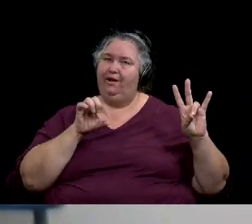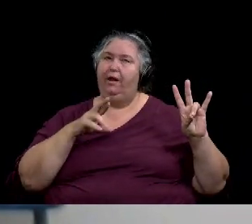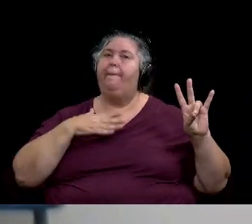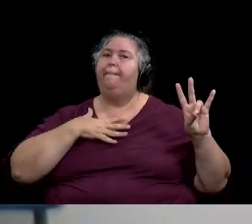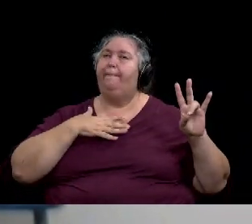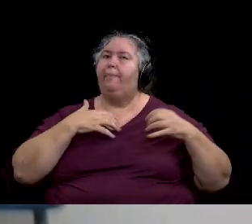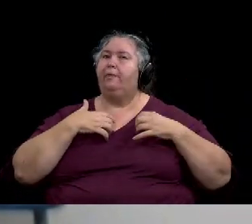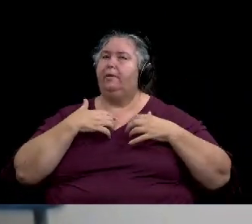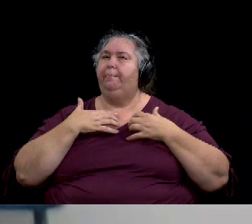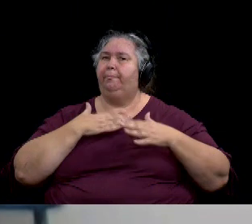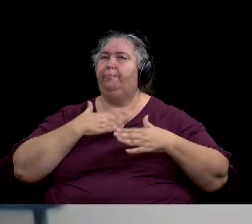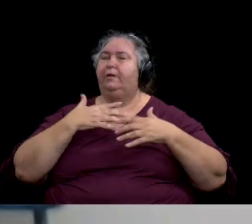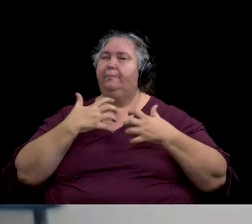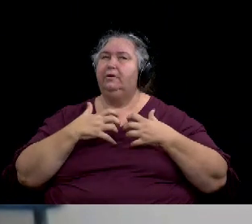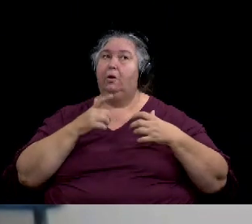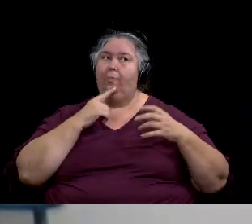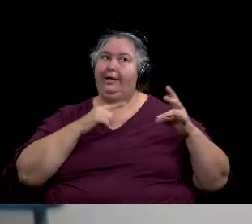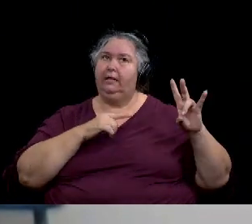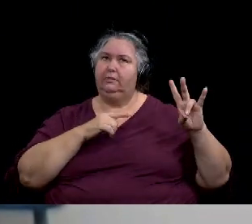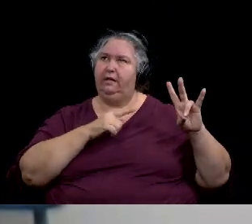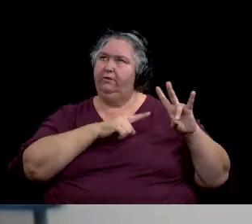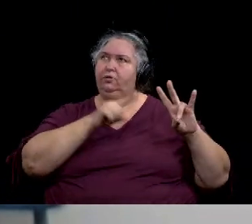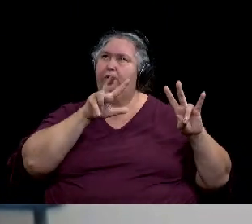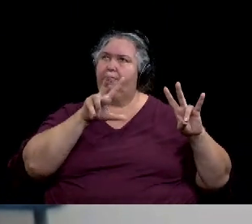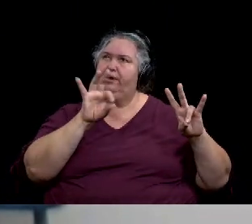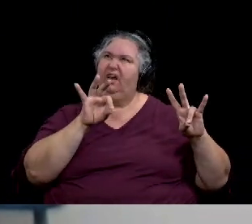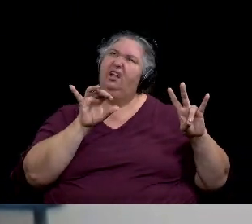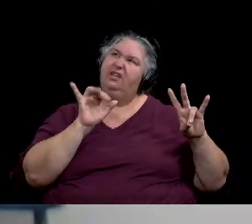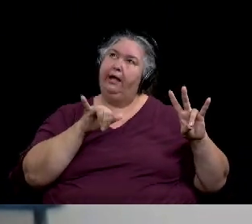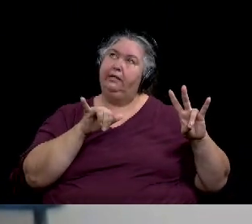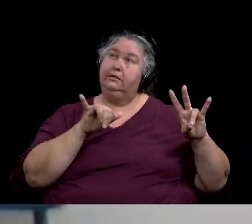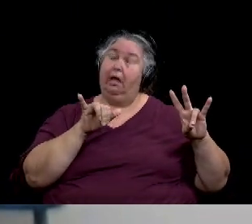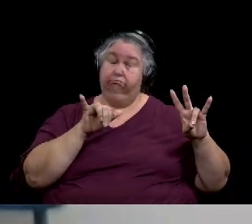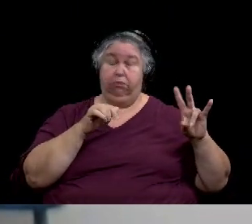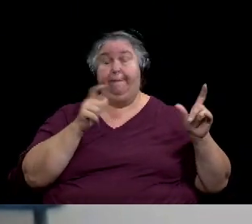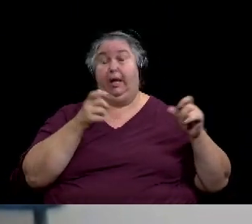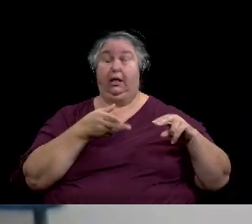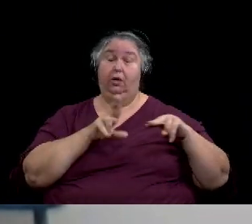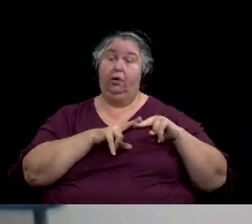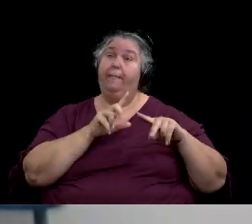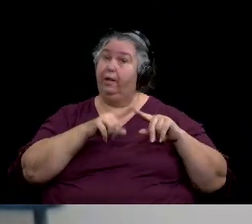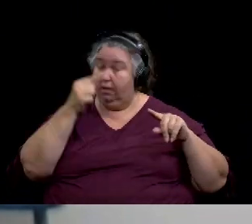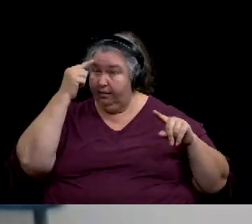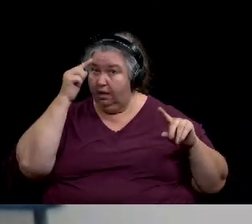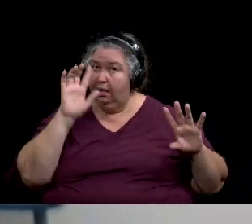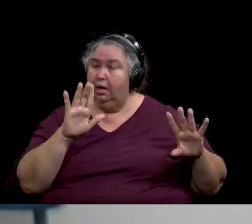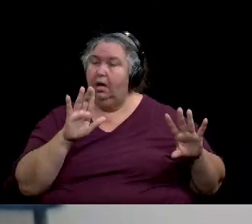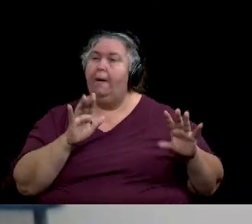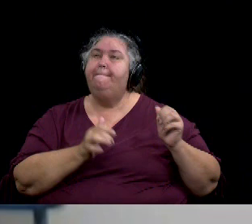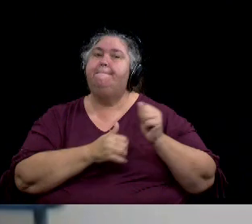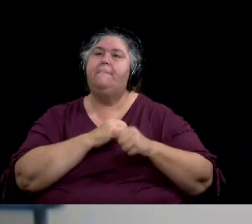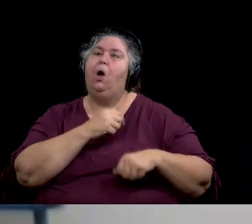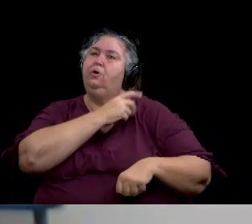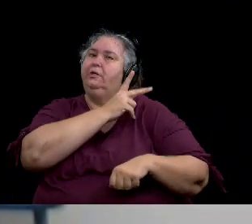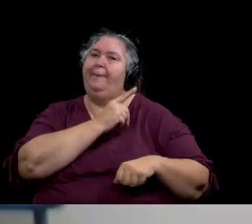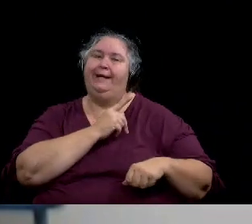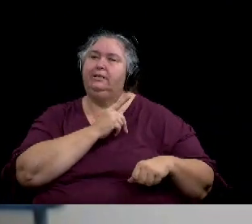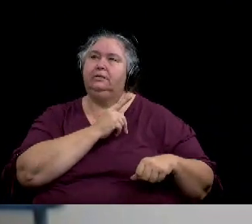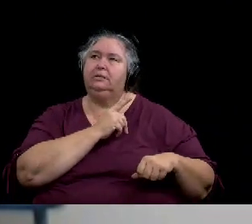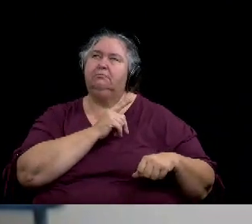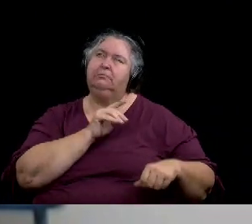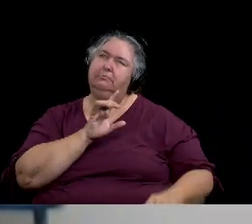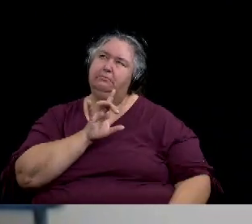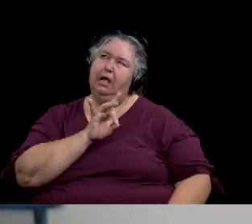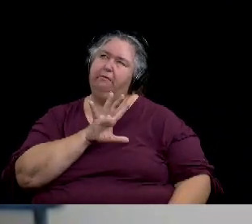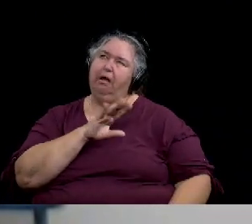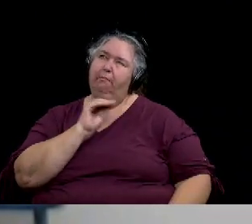So we can go from 7 to 39, which is a dramatic increase, keeping in mind that most patients, we're talking maybe 5%